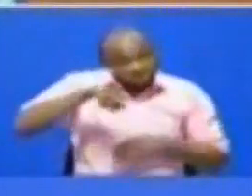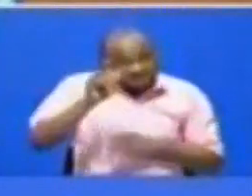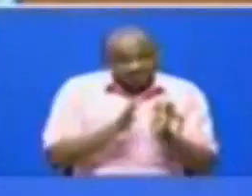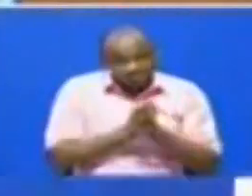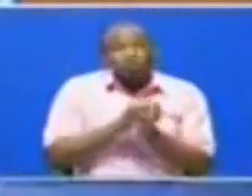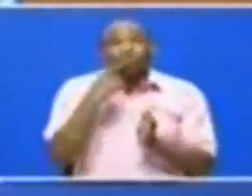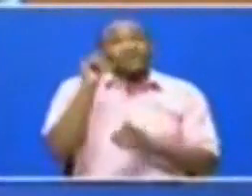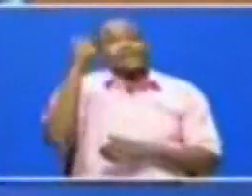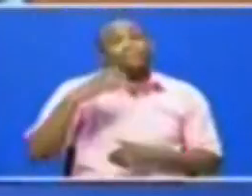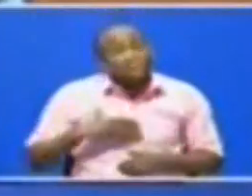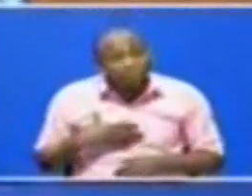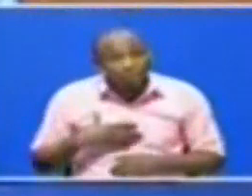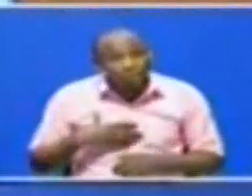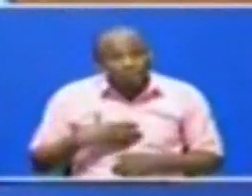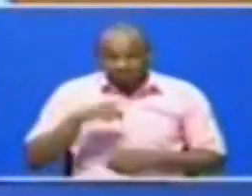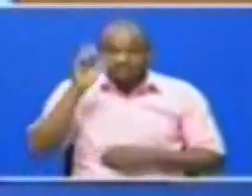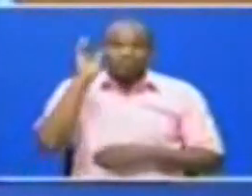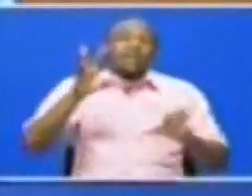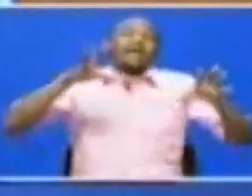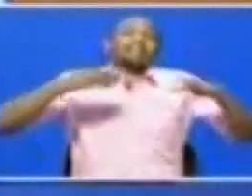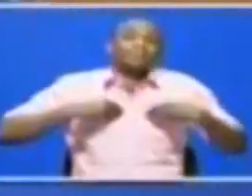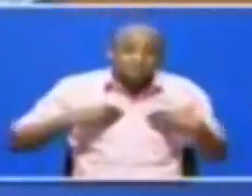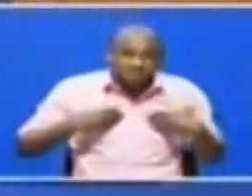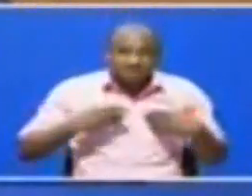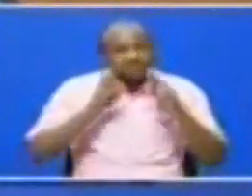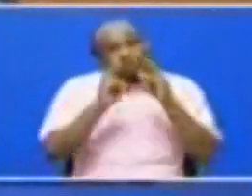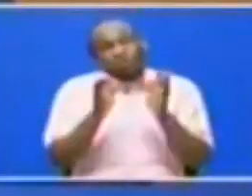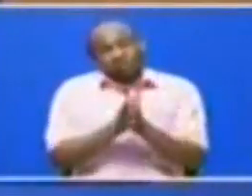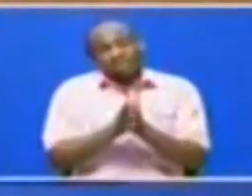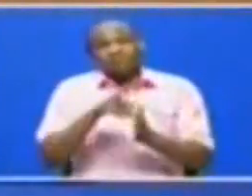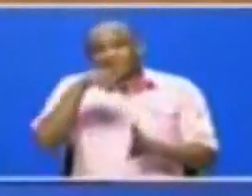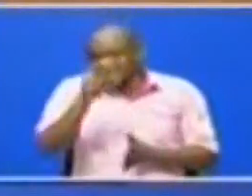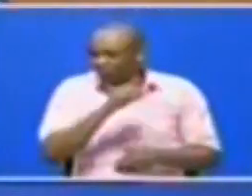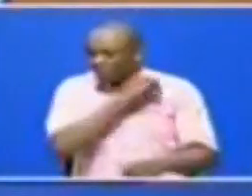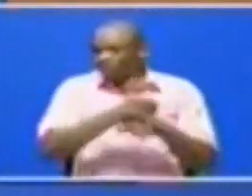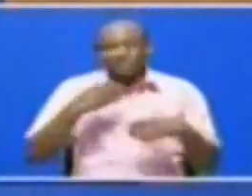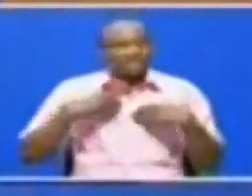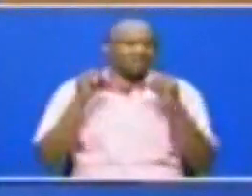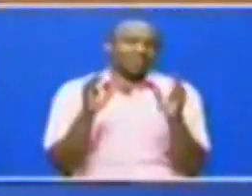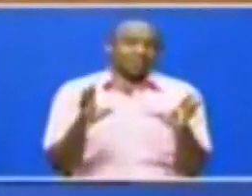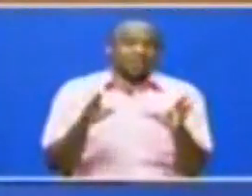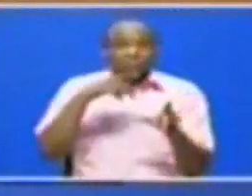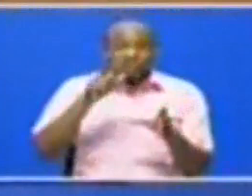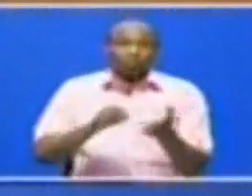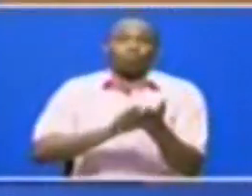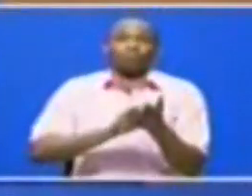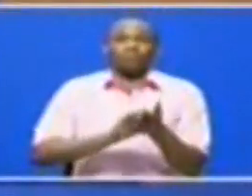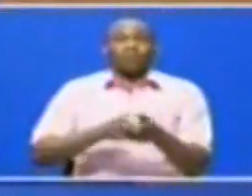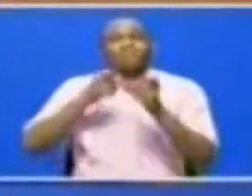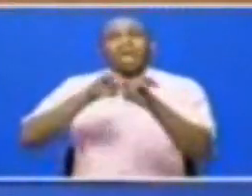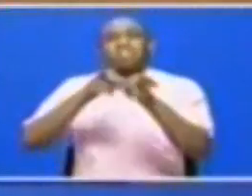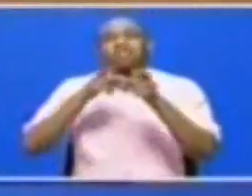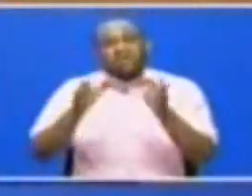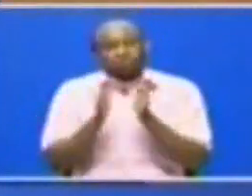to Kenyans that he will accept the results. He has no moral authority to fire and